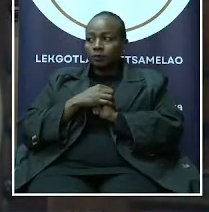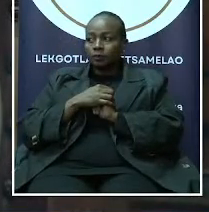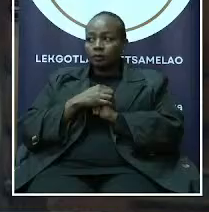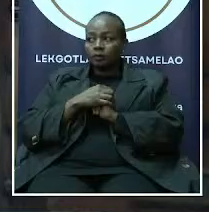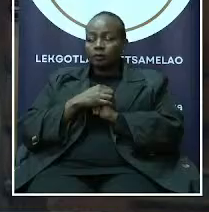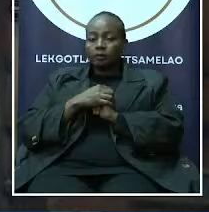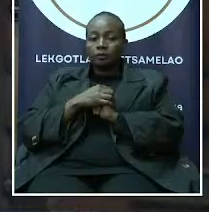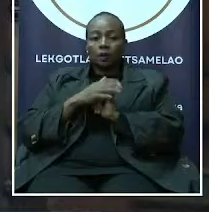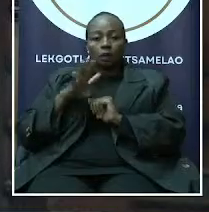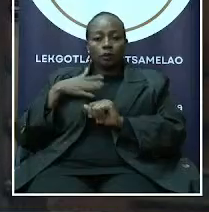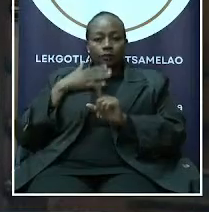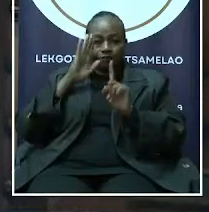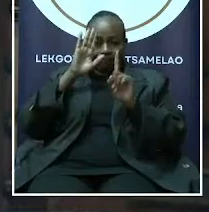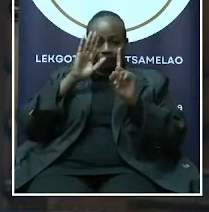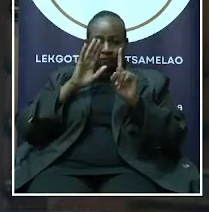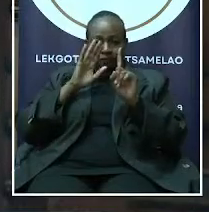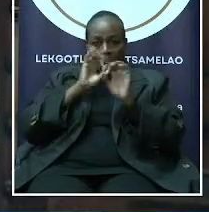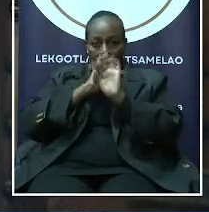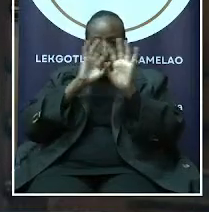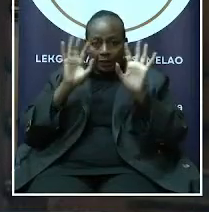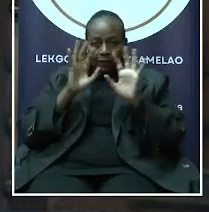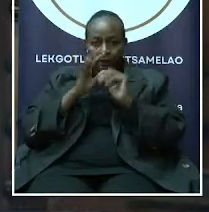Point of clarity.